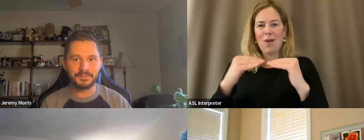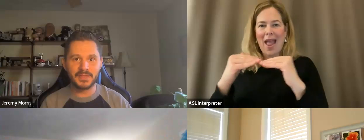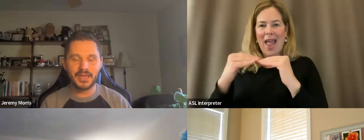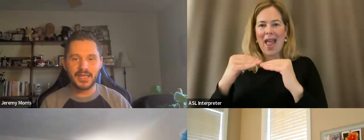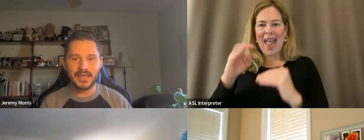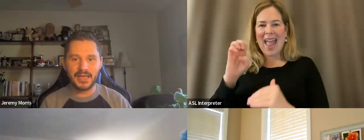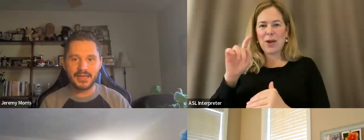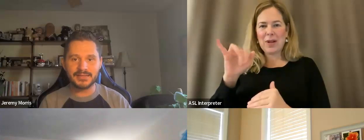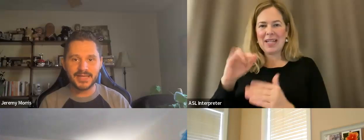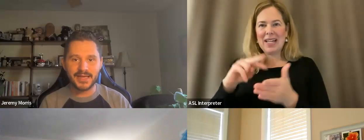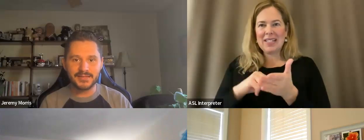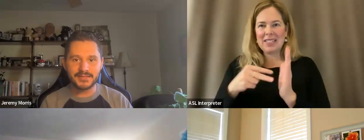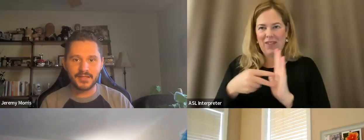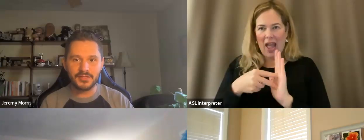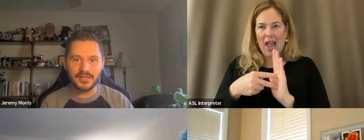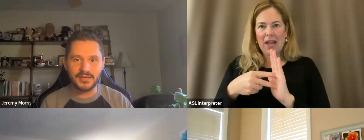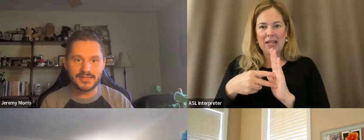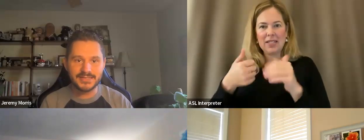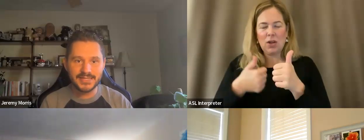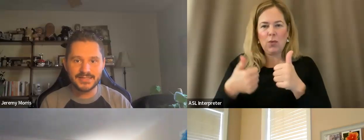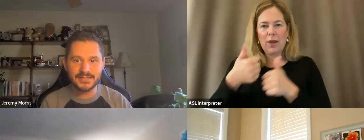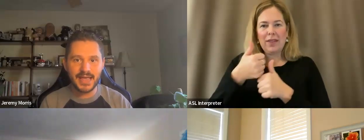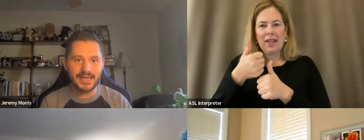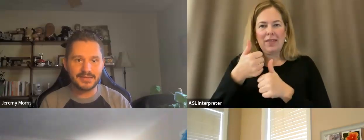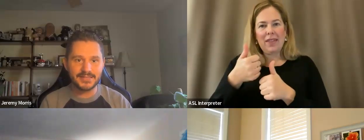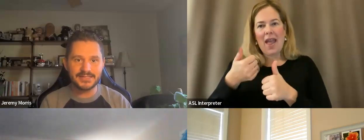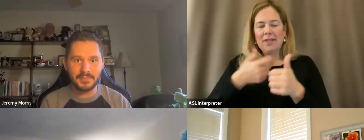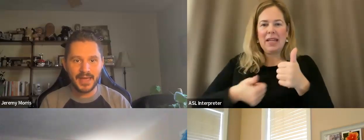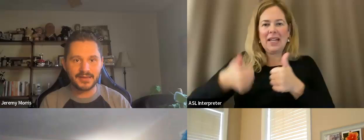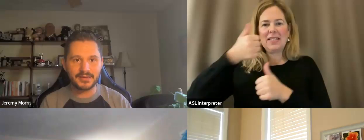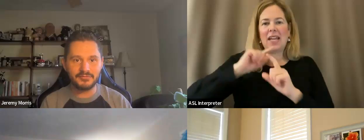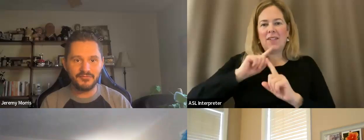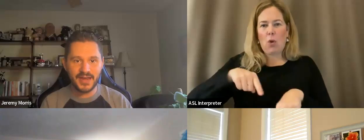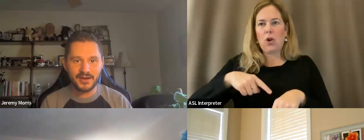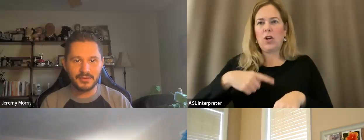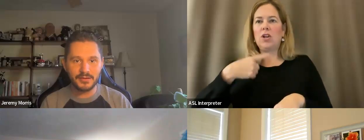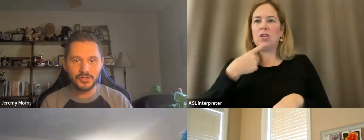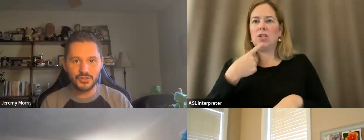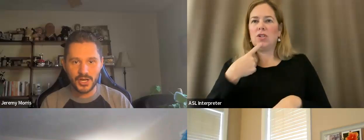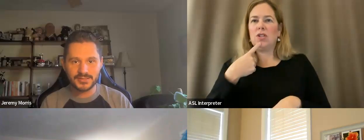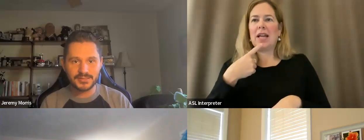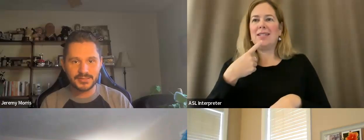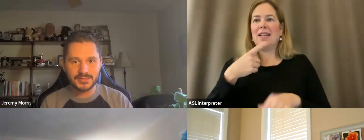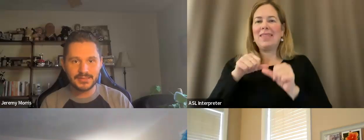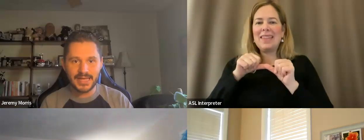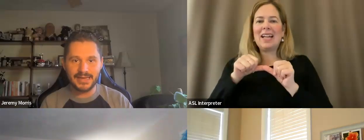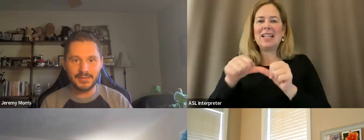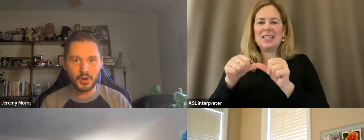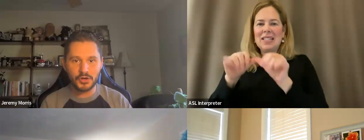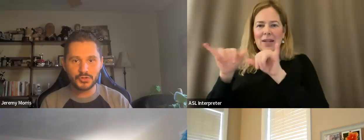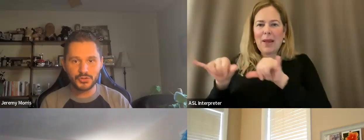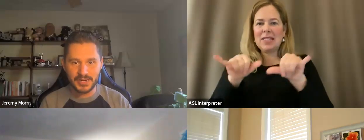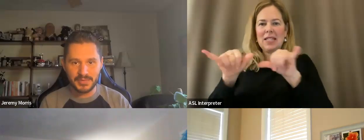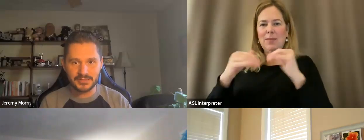13985, and it says the consistent and systematic, fair, just,